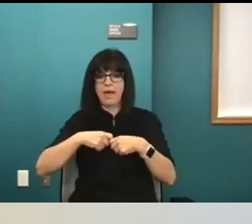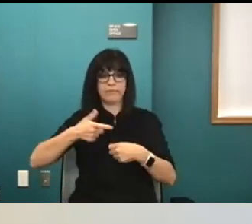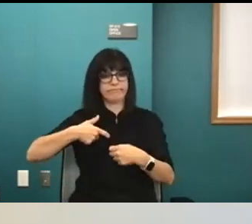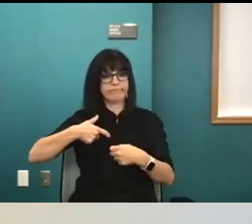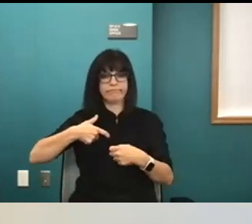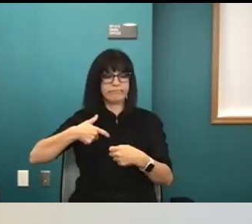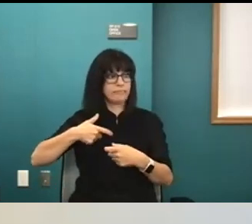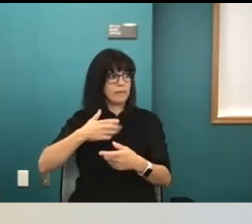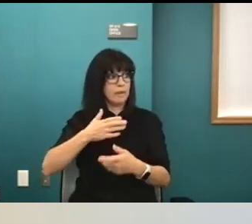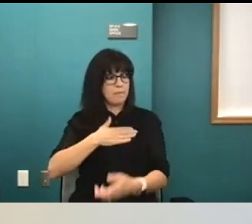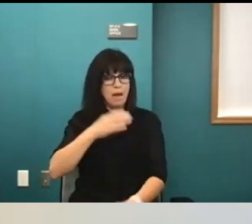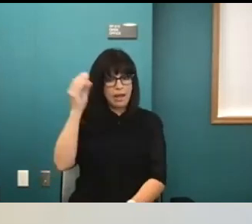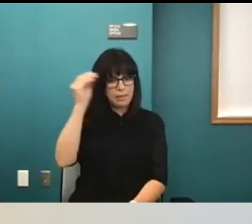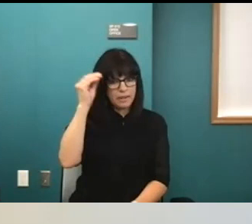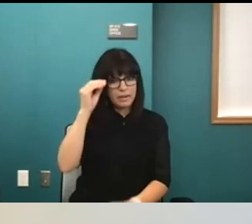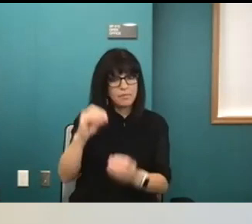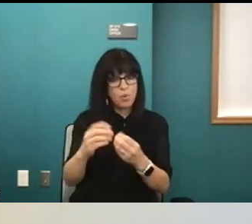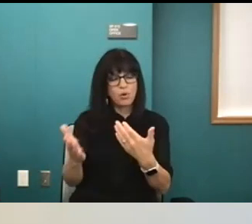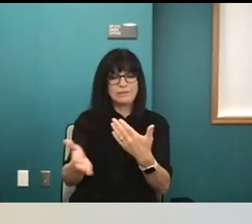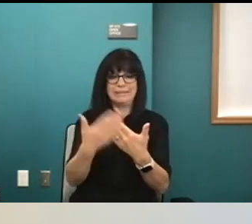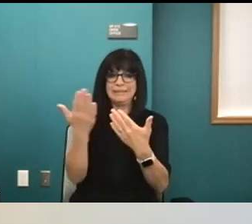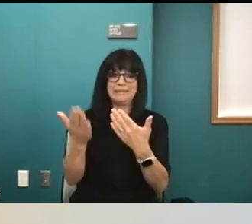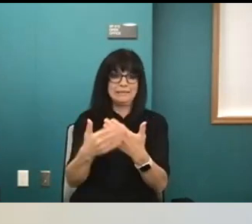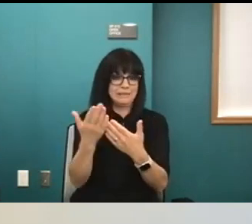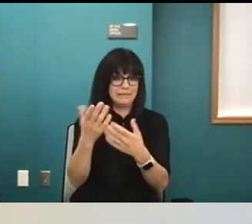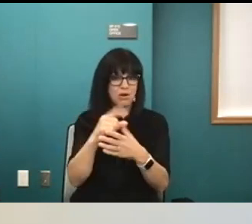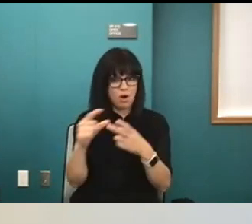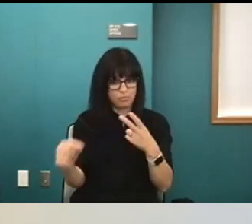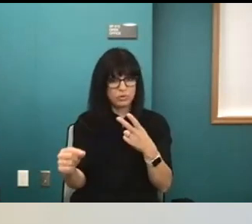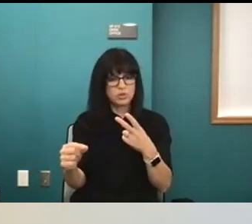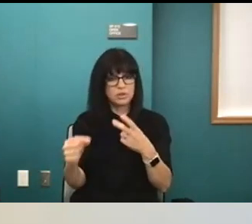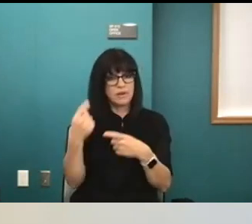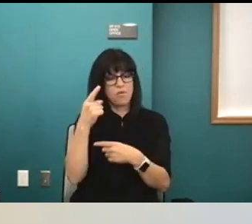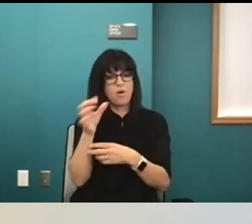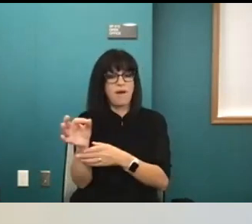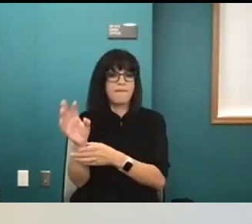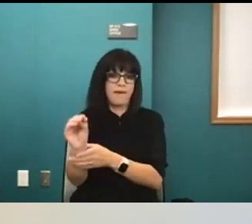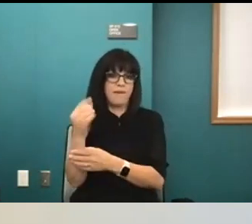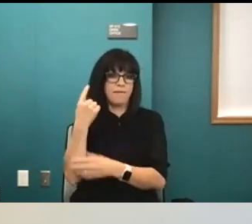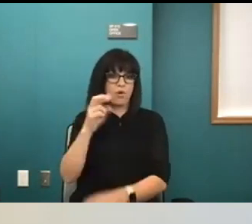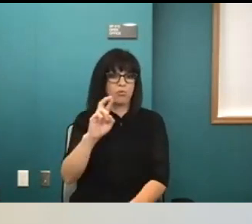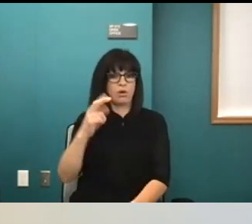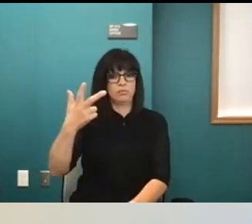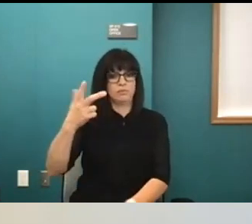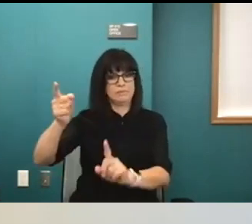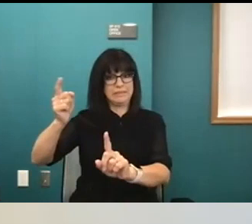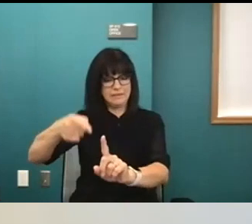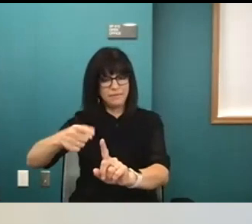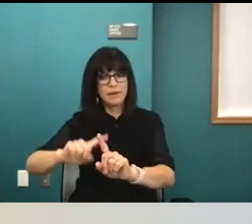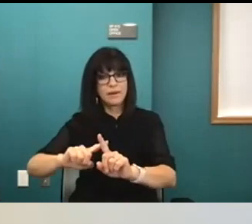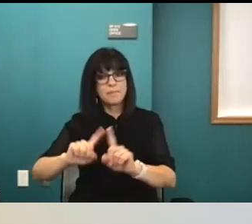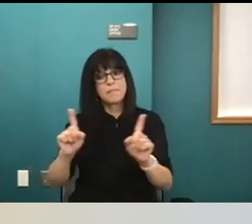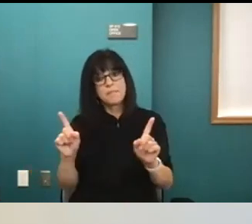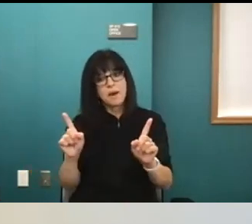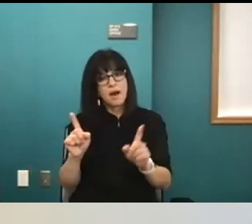In my opinion, this is a much easier, less cumbersome option for FM for Rondo 3 specifically. But again,